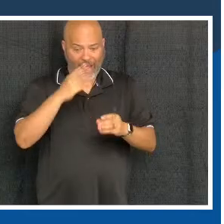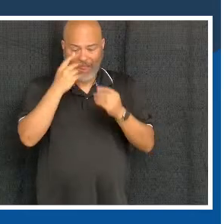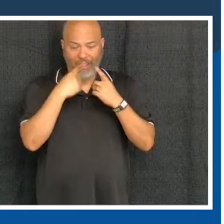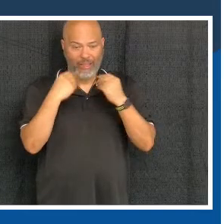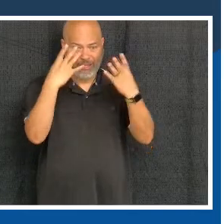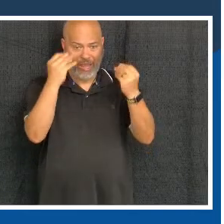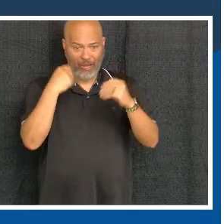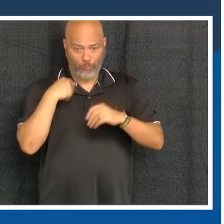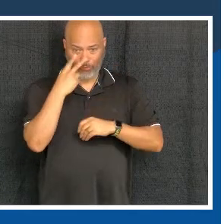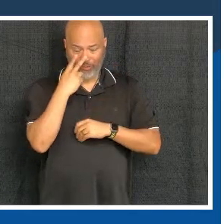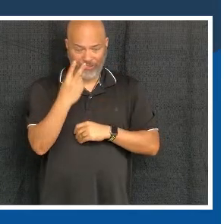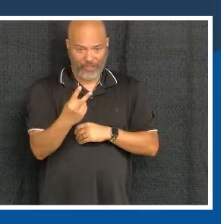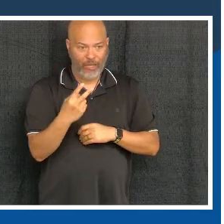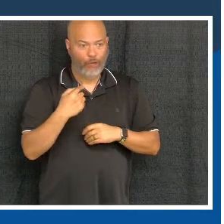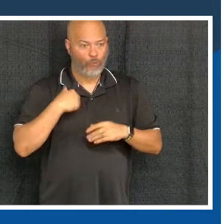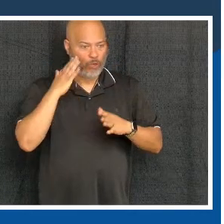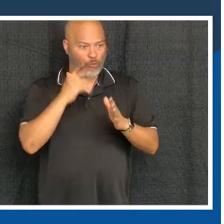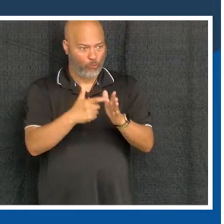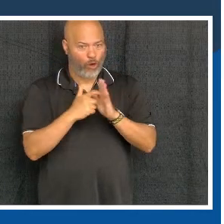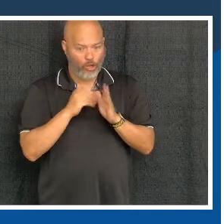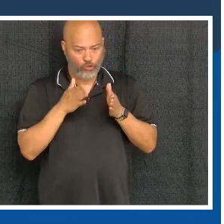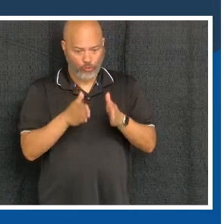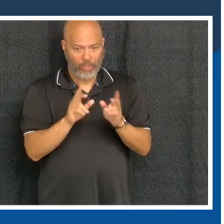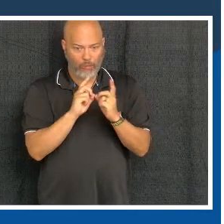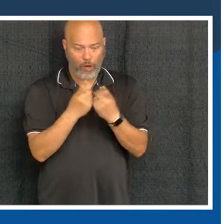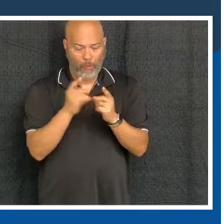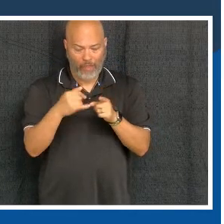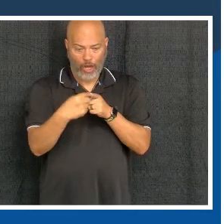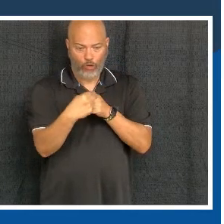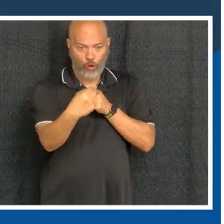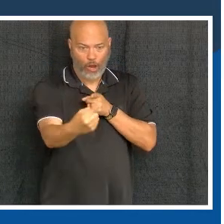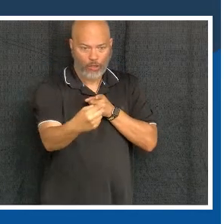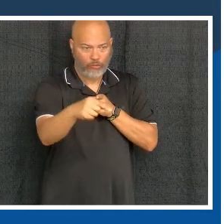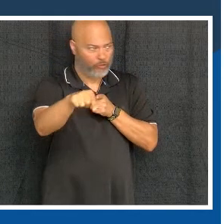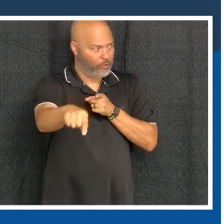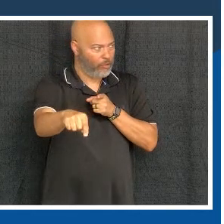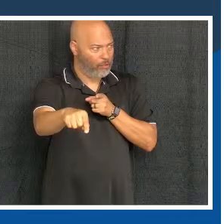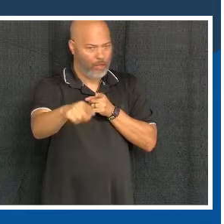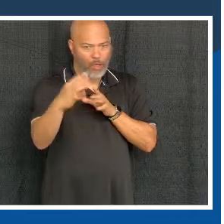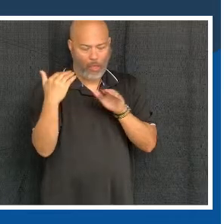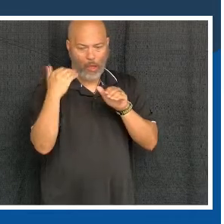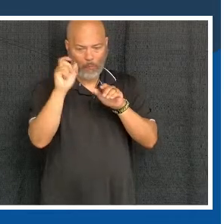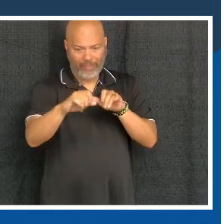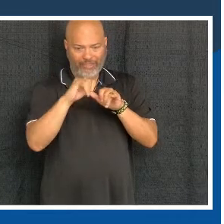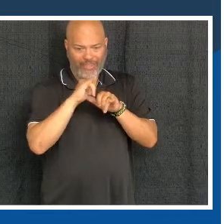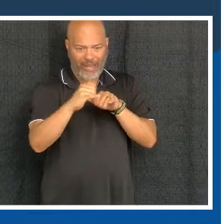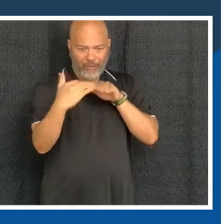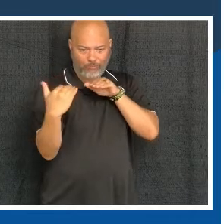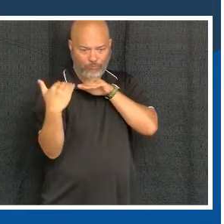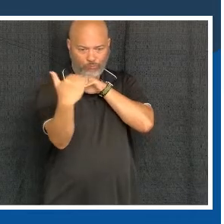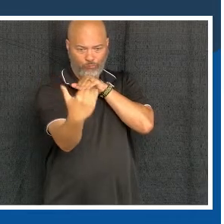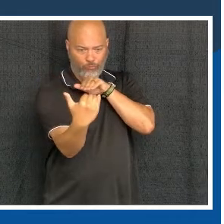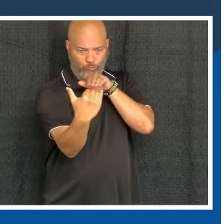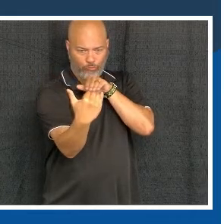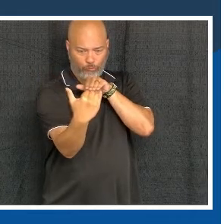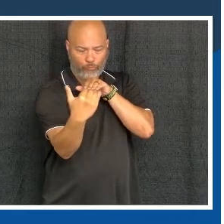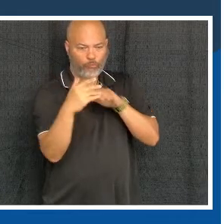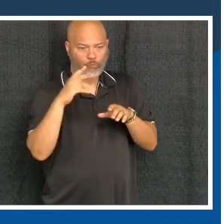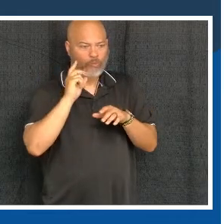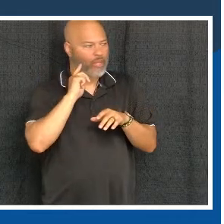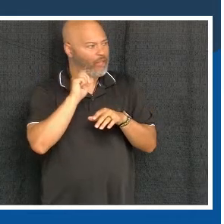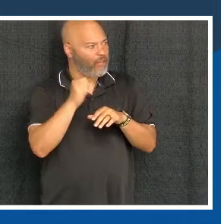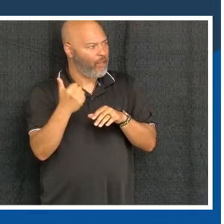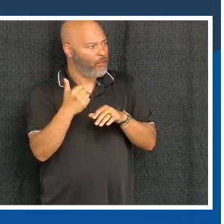see in this traffic signal, we are going to require the street department that across the street, the development align instead of some of these offsets that we see across Tiny Town